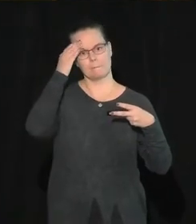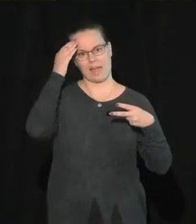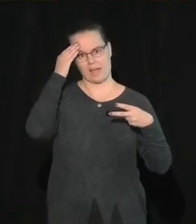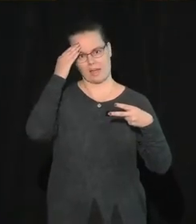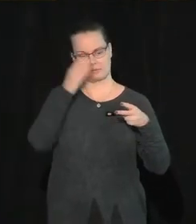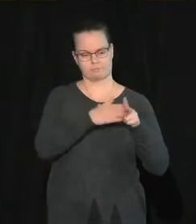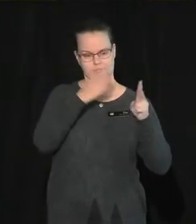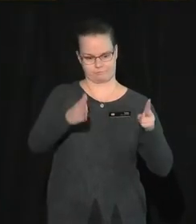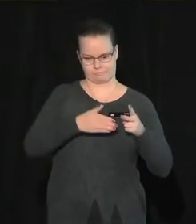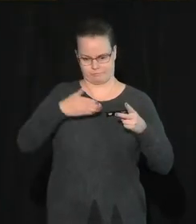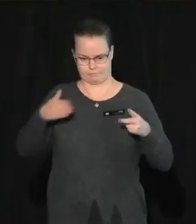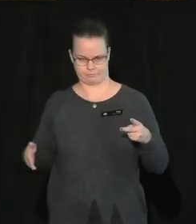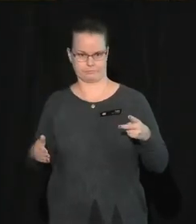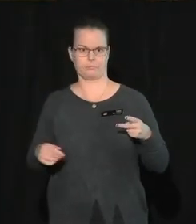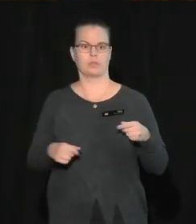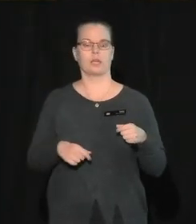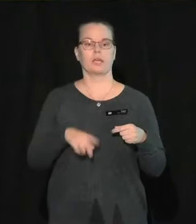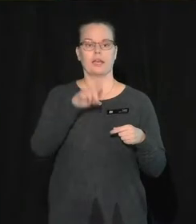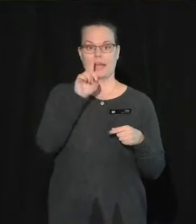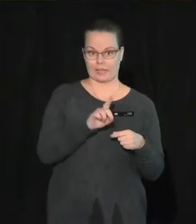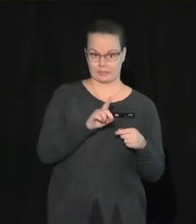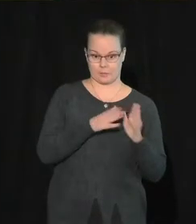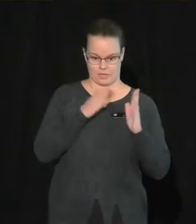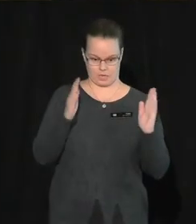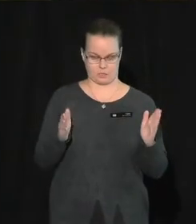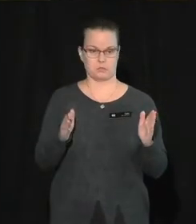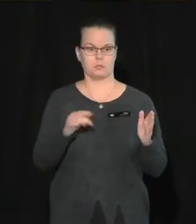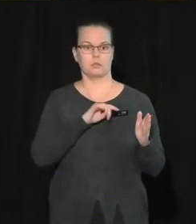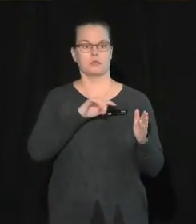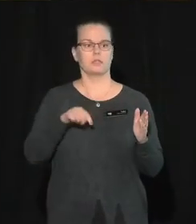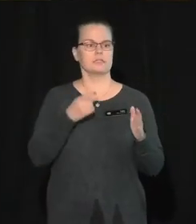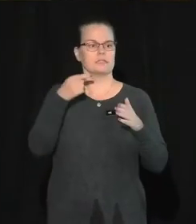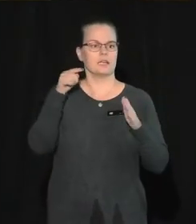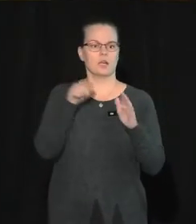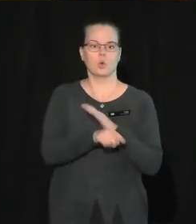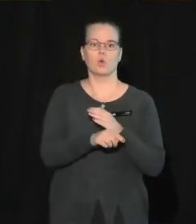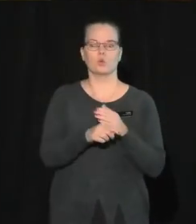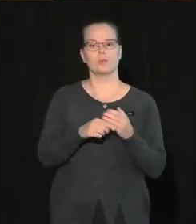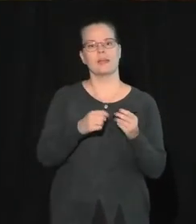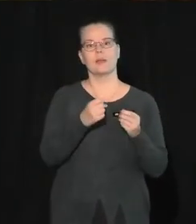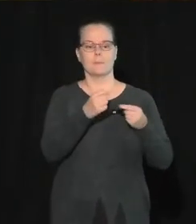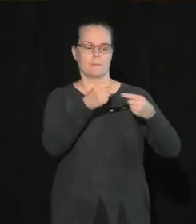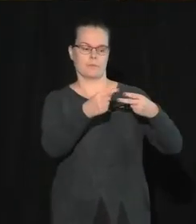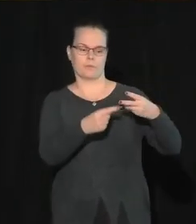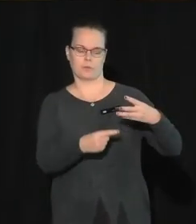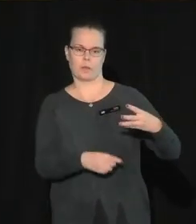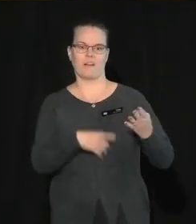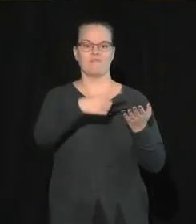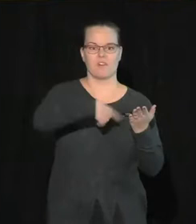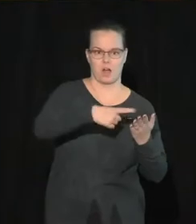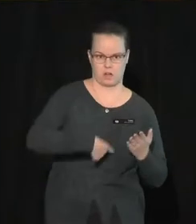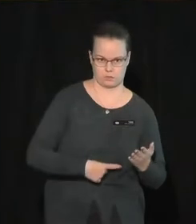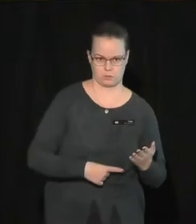two main legs. First of all, it contains a set of obligations to accessibility